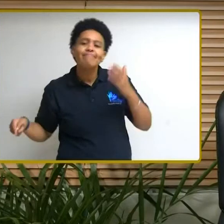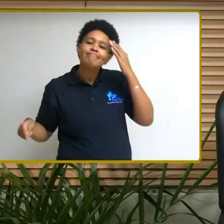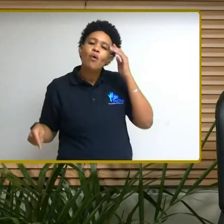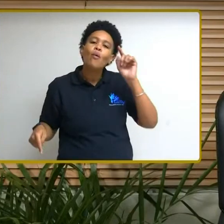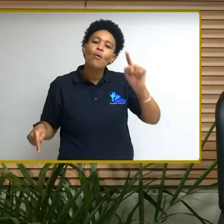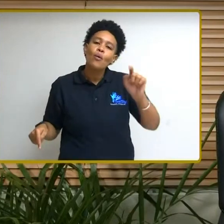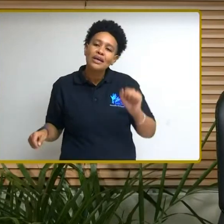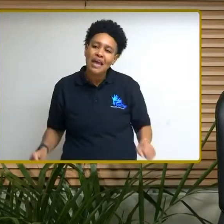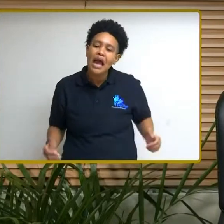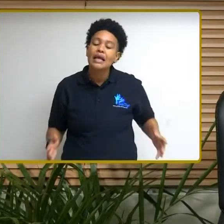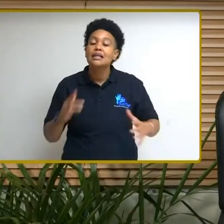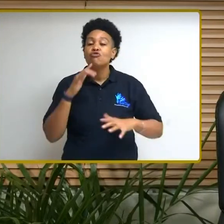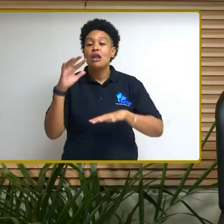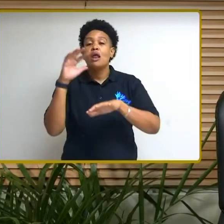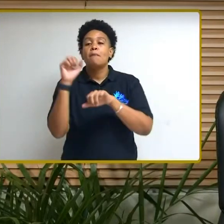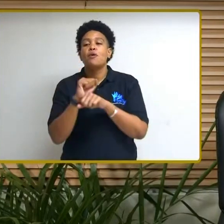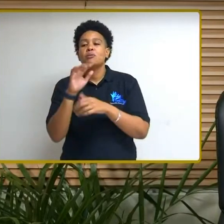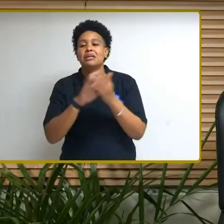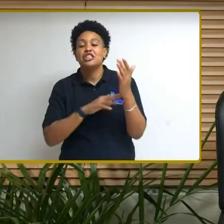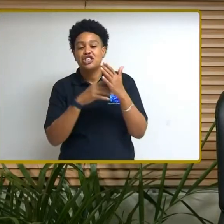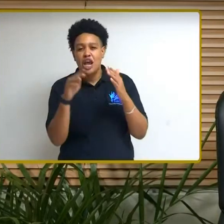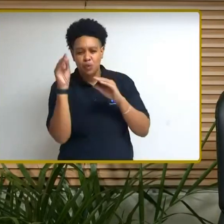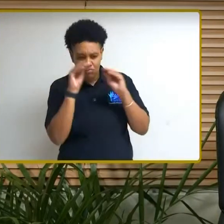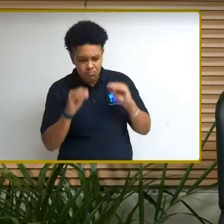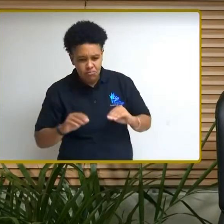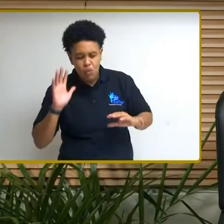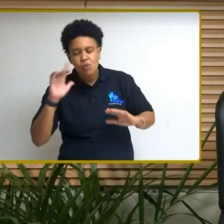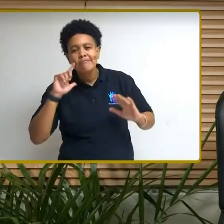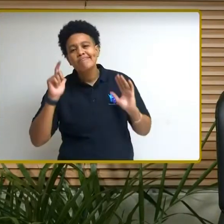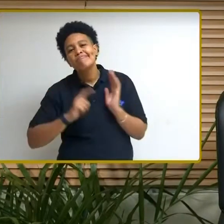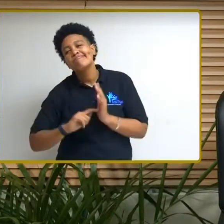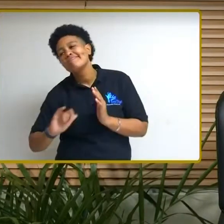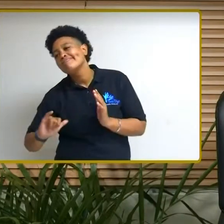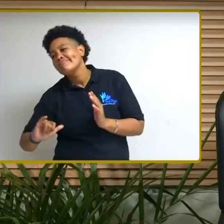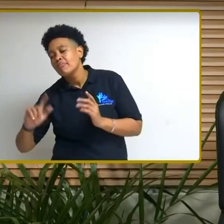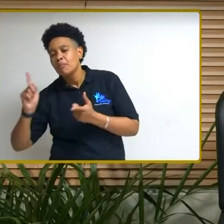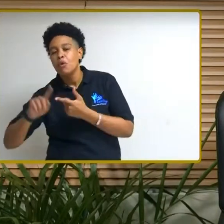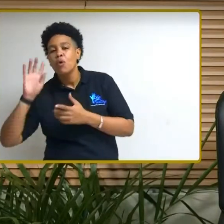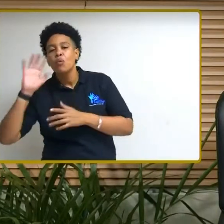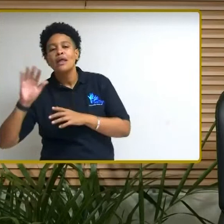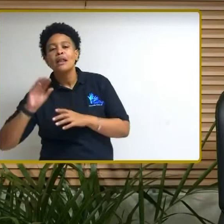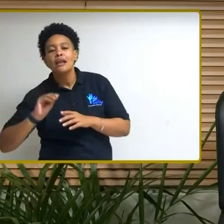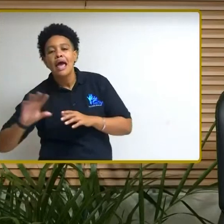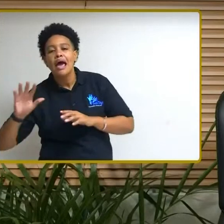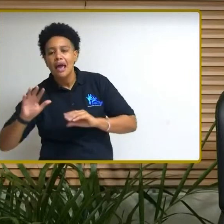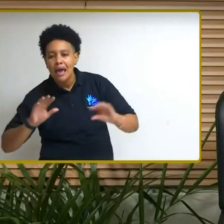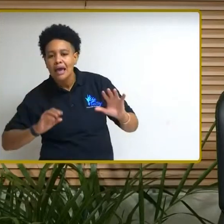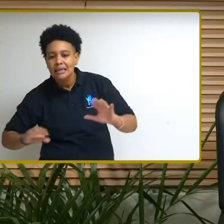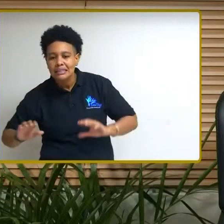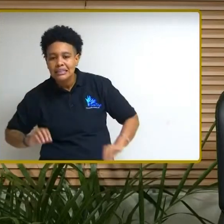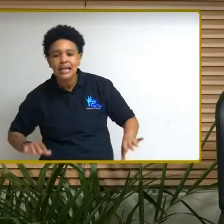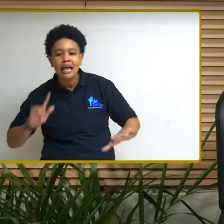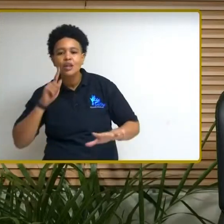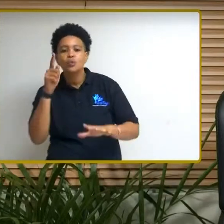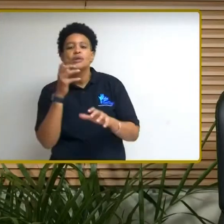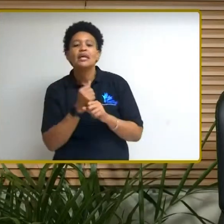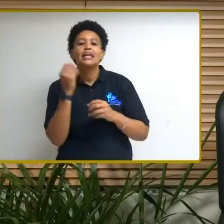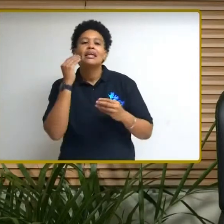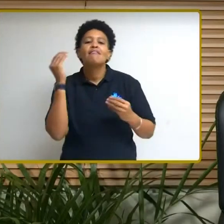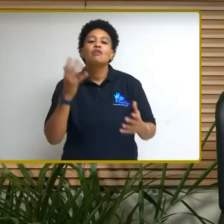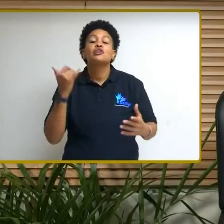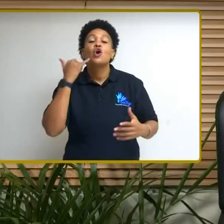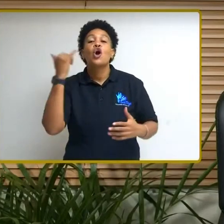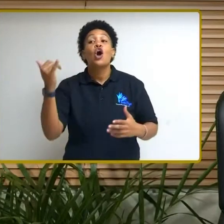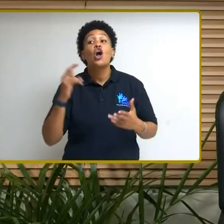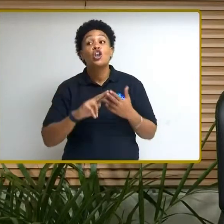the appointment scheduling will recognize and will assign, and you get that information. So call